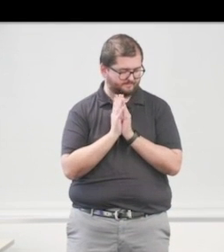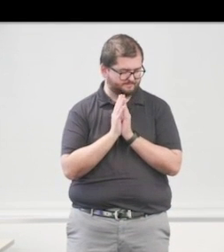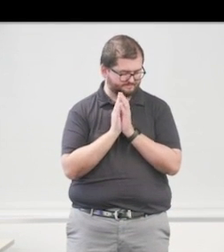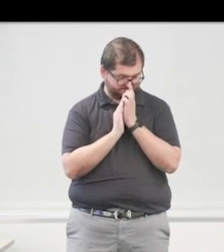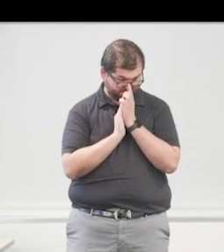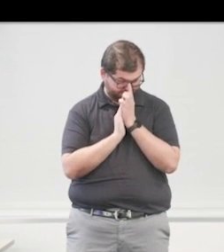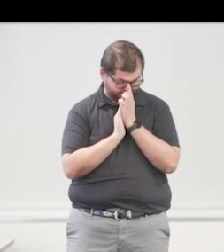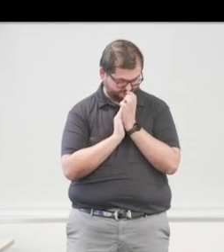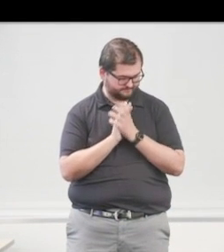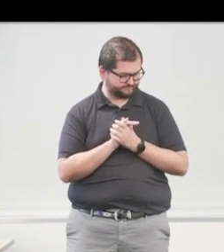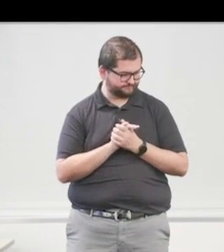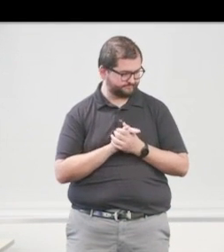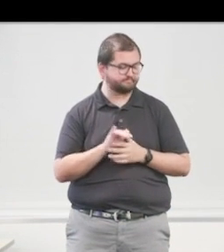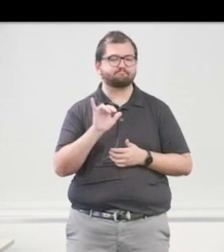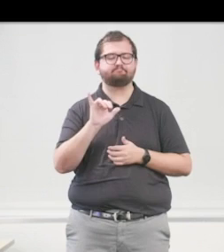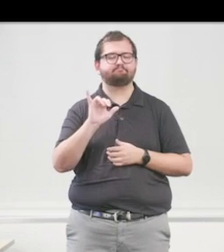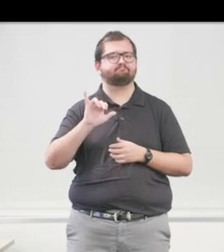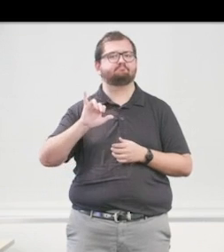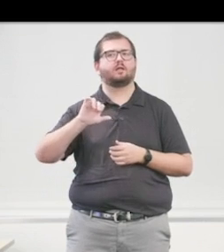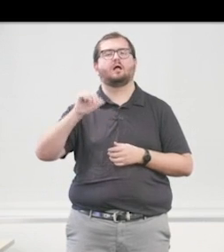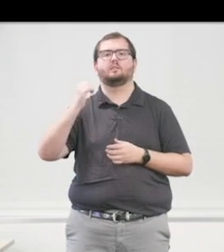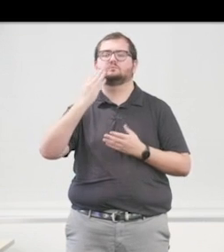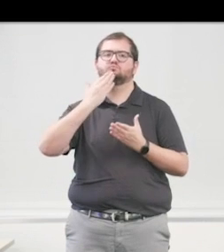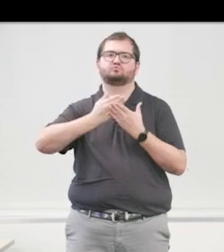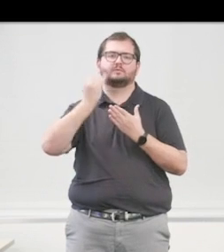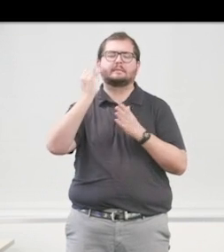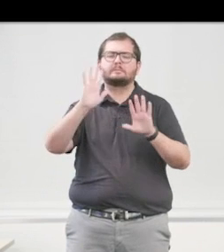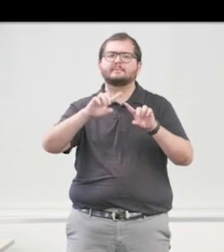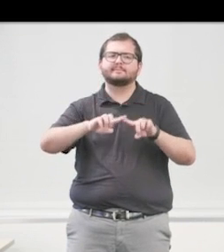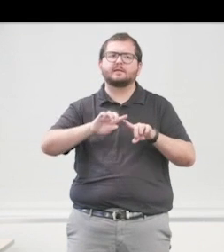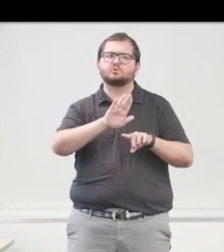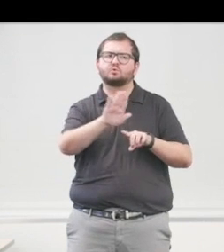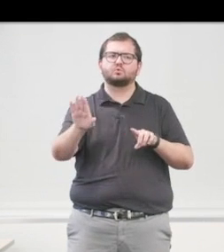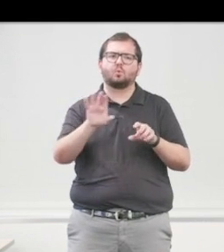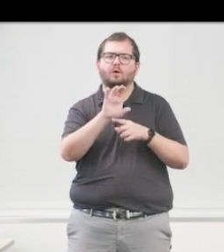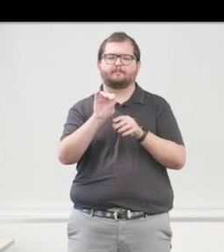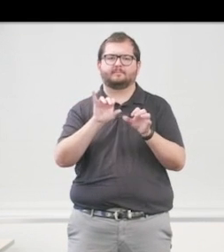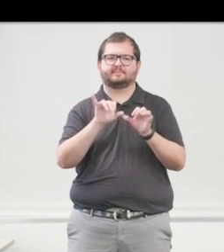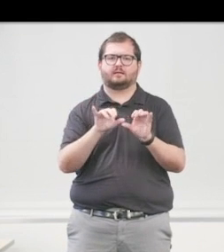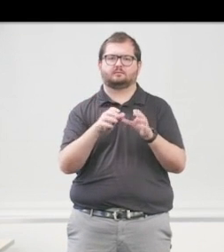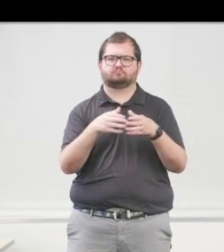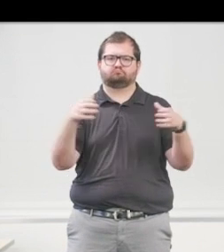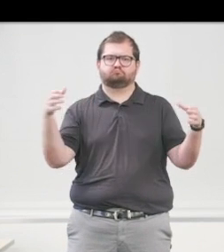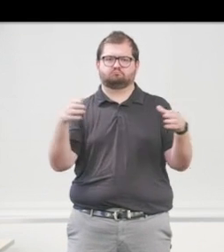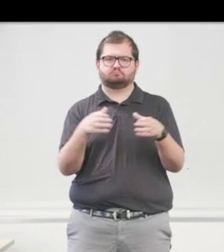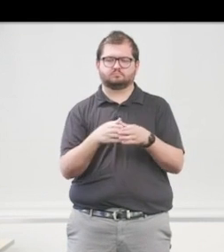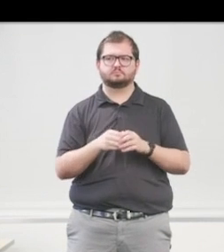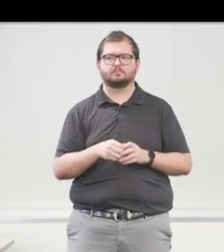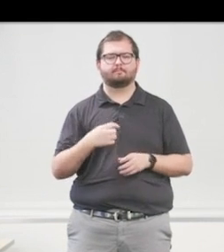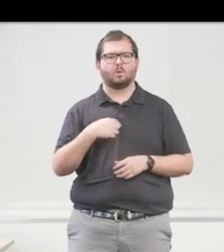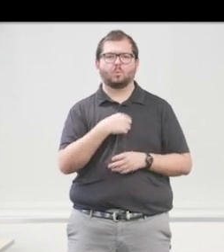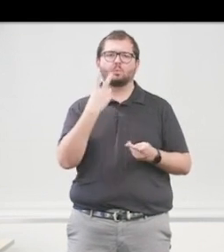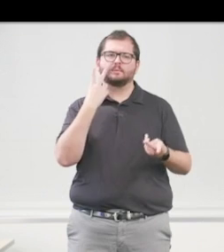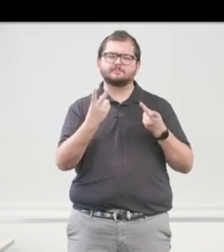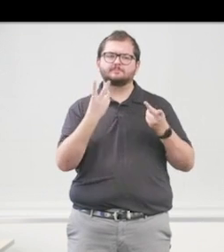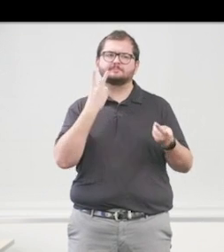Okay, another really great idea, and it depends on how large your company is, but we have seen this in many